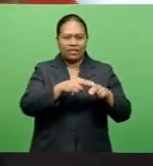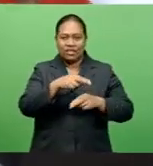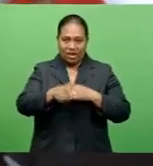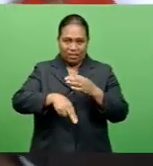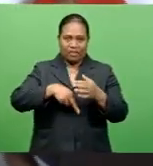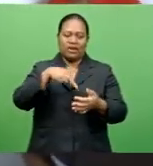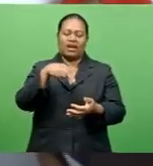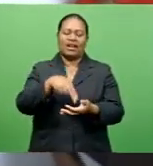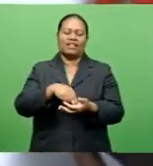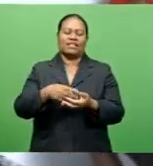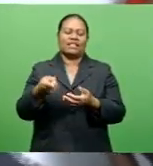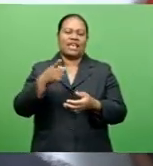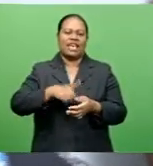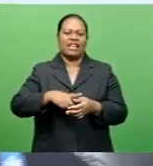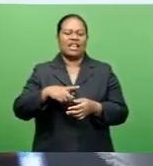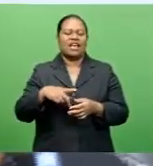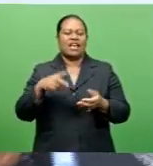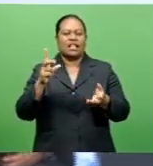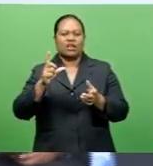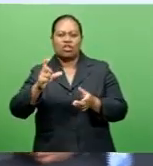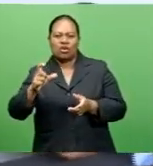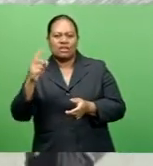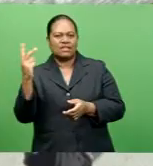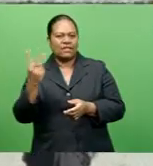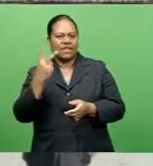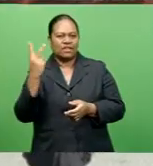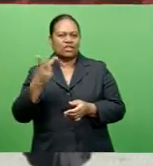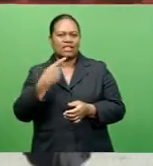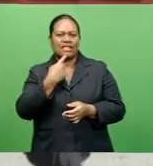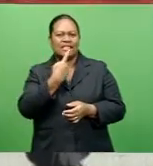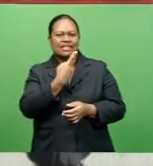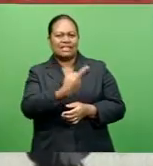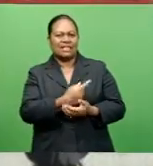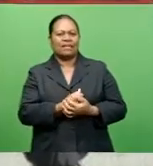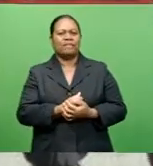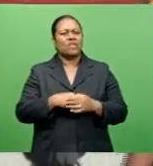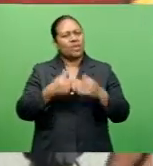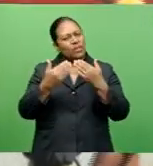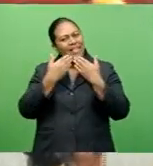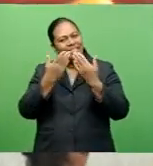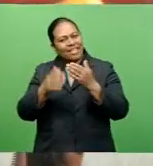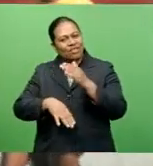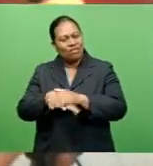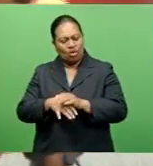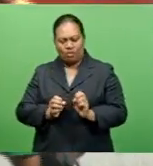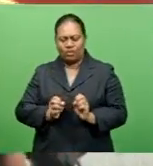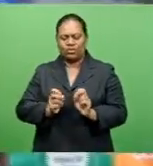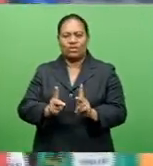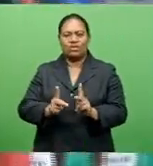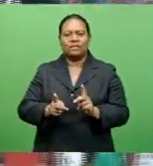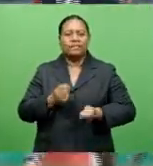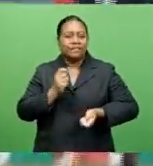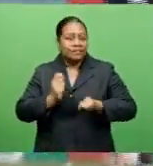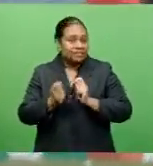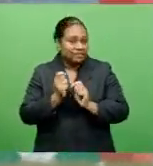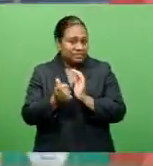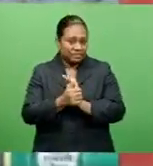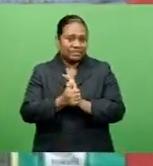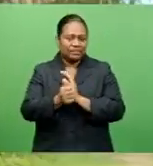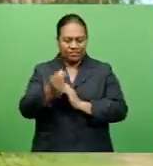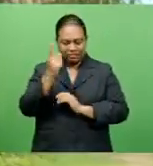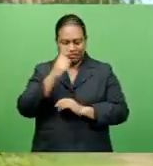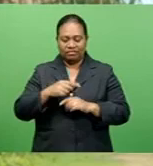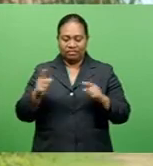Crosser Victory. Team manager Beniamino Kakaivalu says they are thankful for the opportunity to test their skills against the